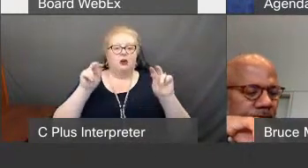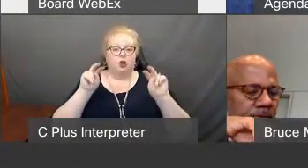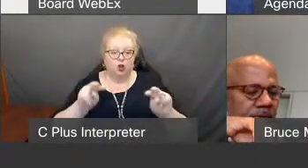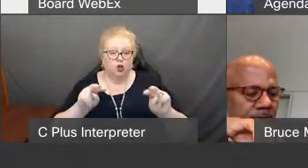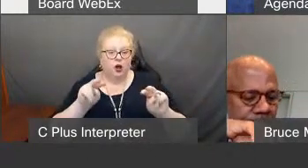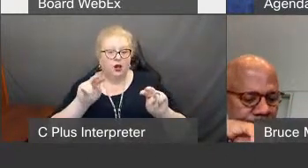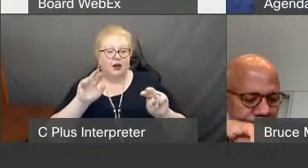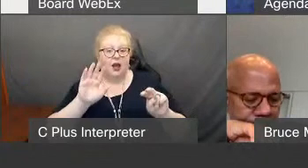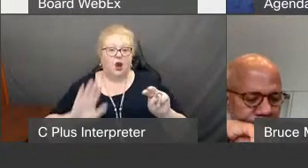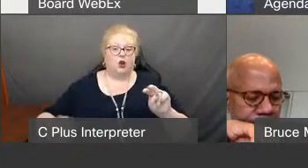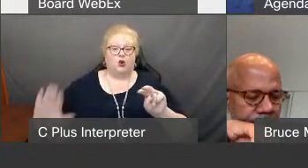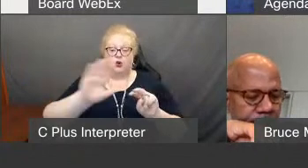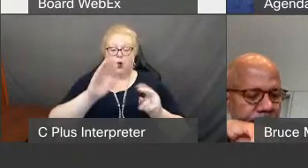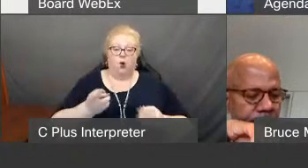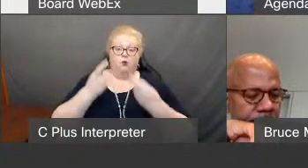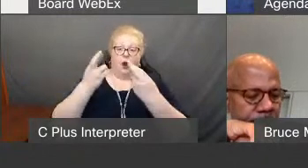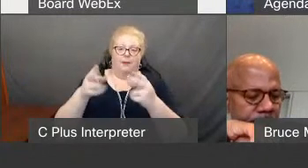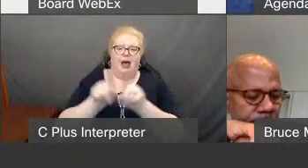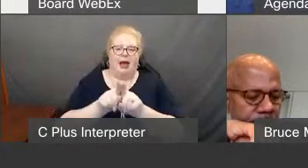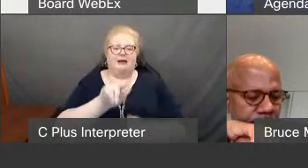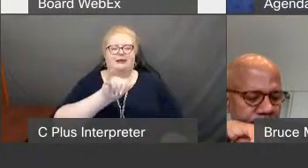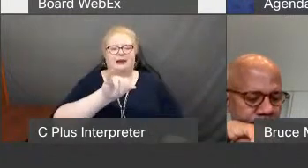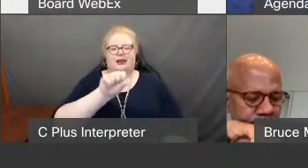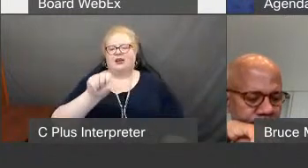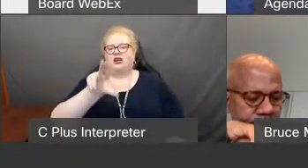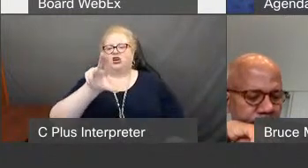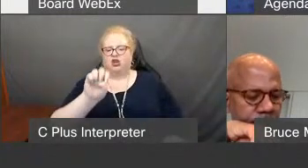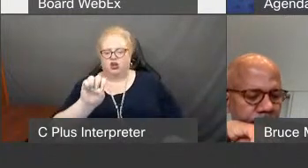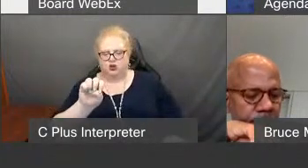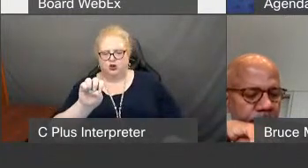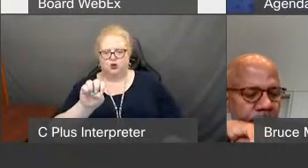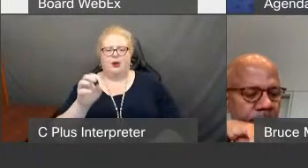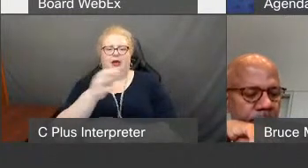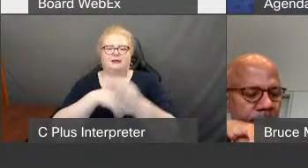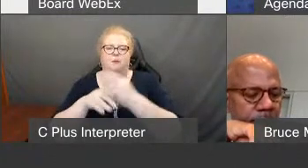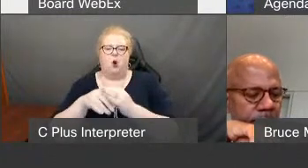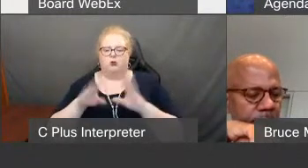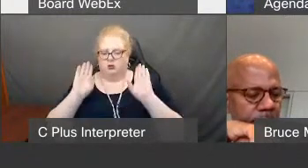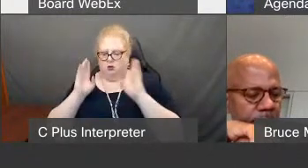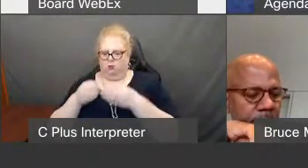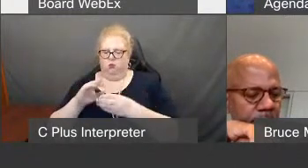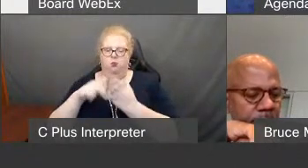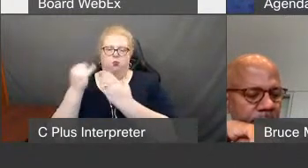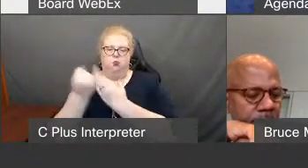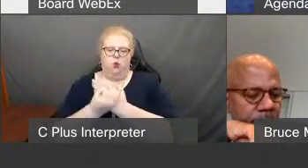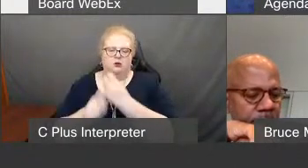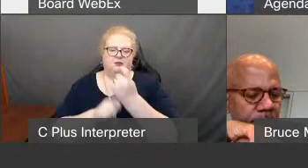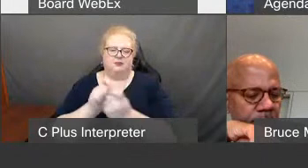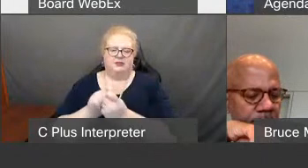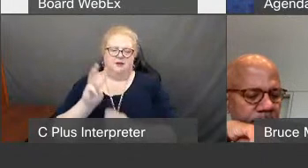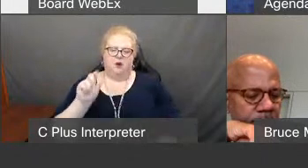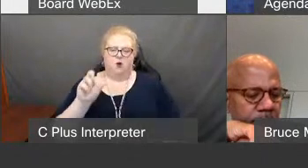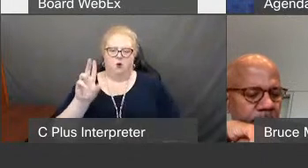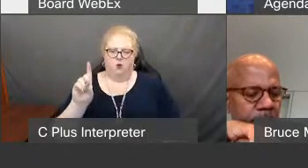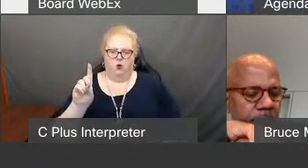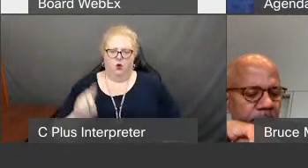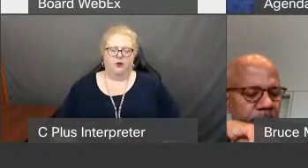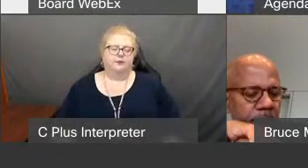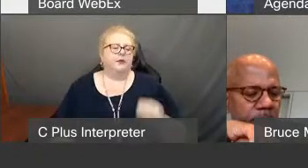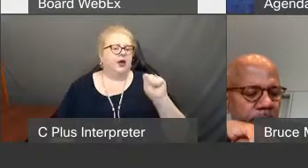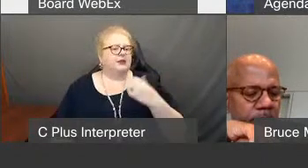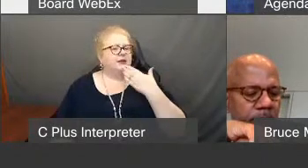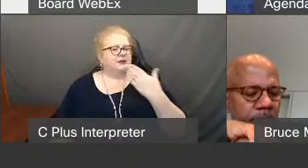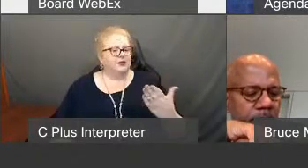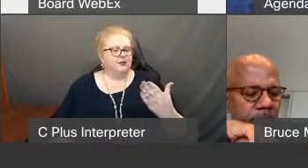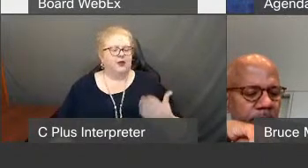in any specific ward. All right, thank you so much. So I think, Mr. Moore, for our kind of